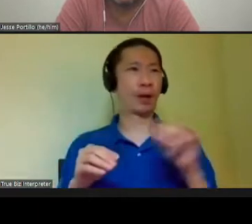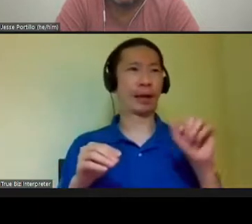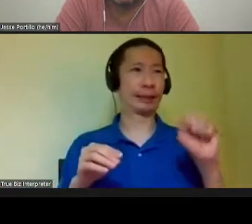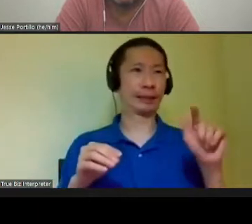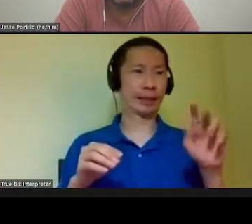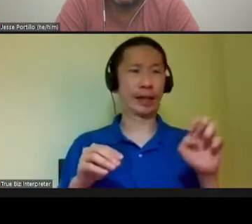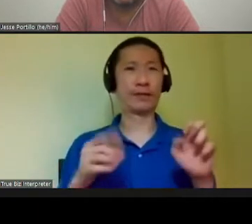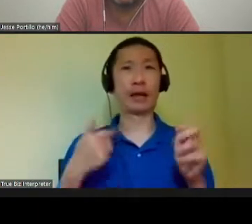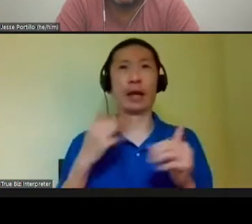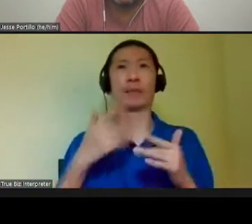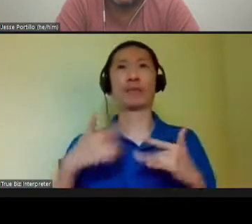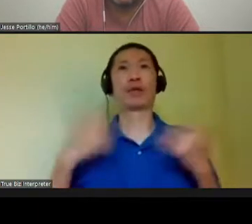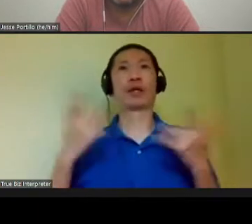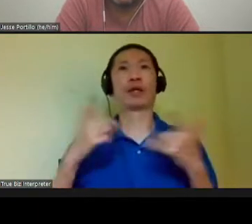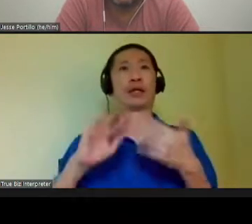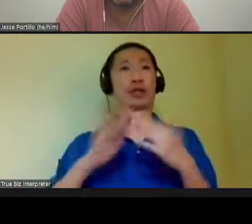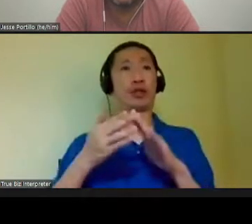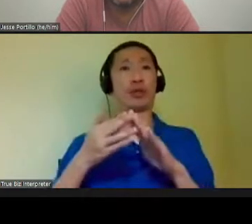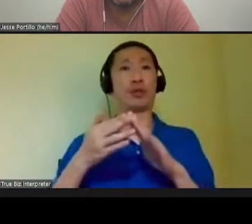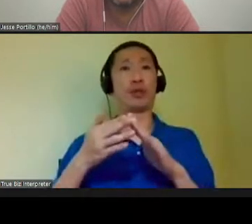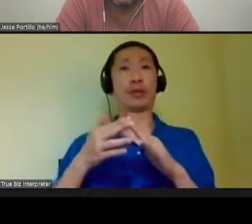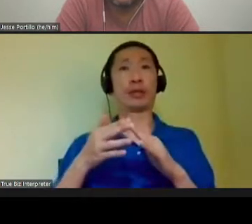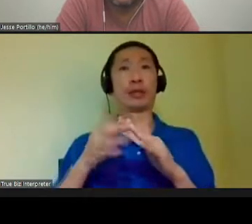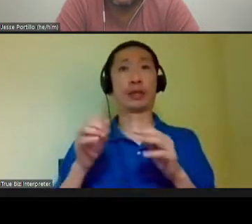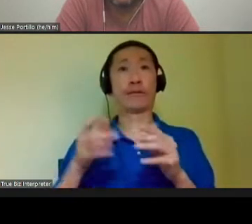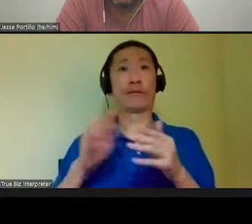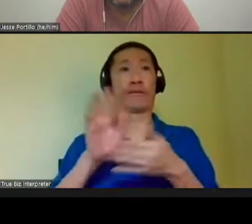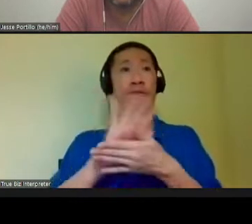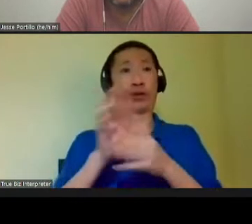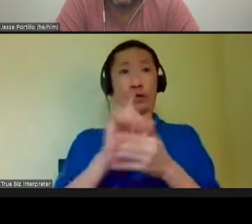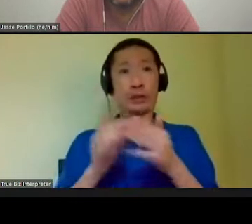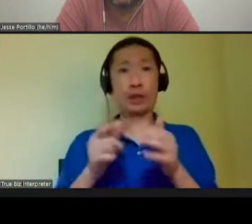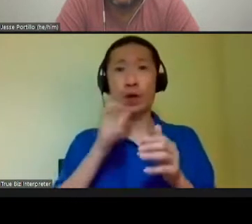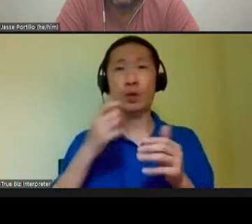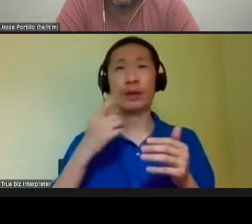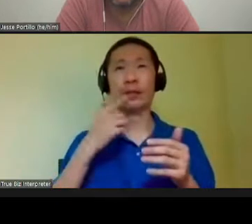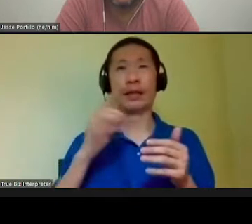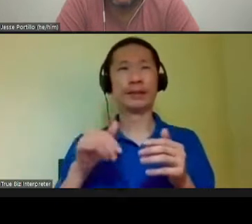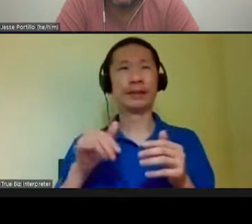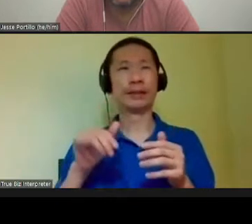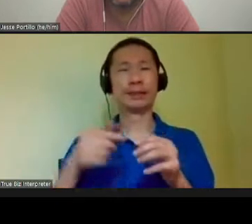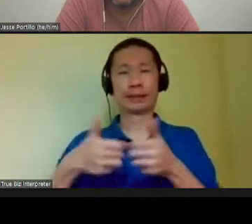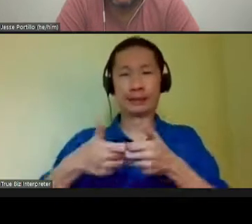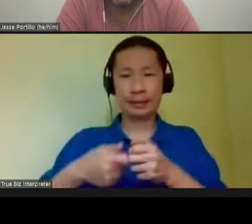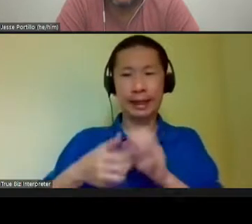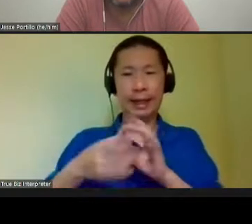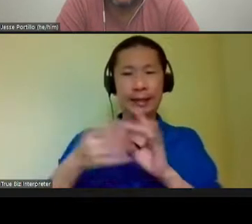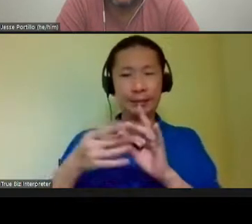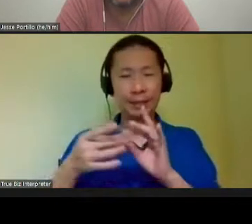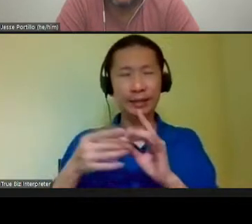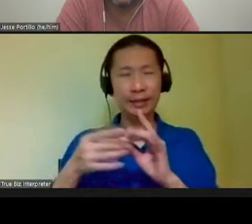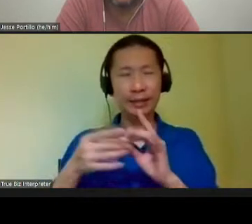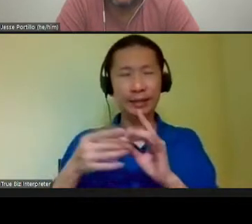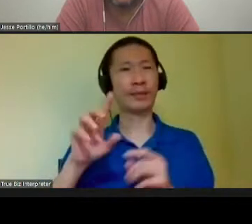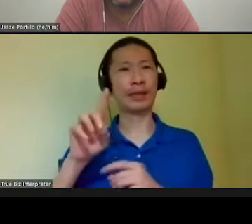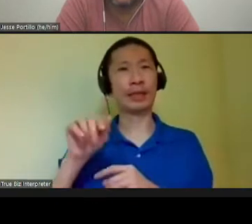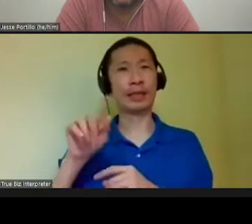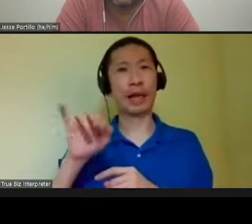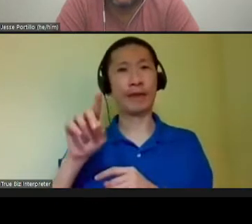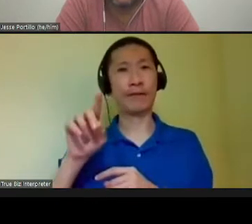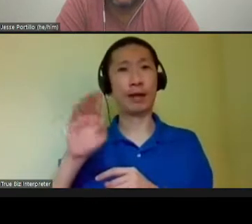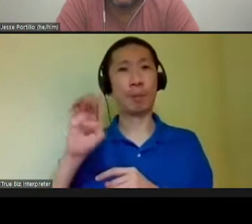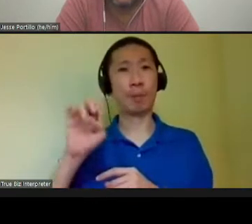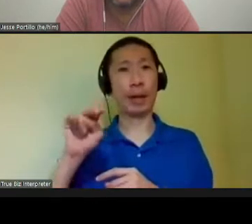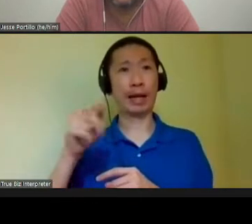of video designers where we talk about these things very frequently. We have this text chain, and somebody actually, it was David Bengali, put